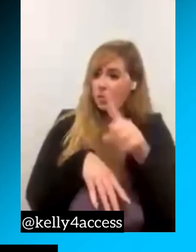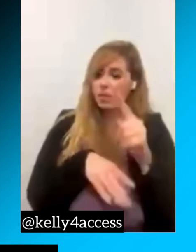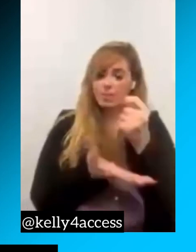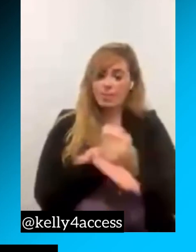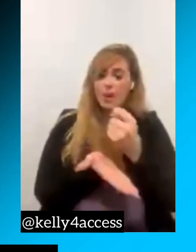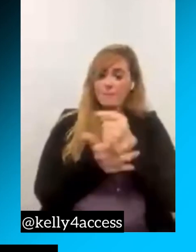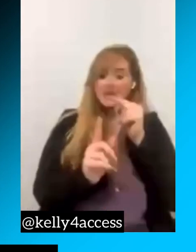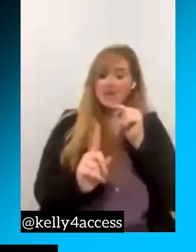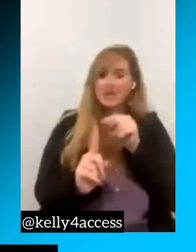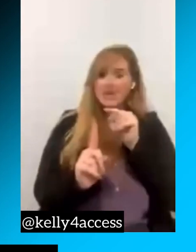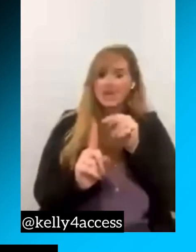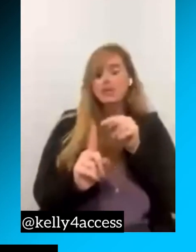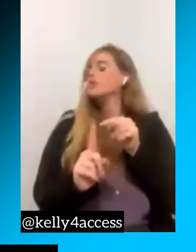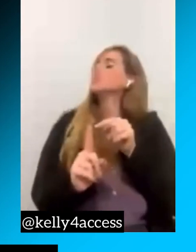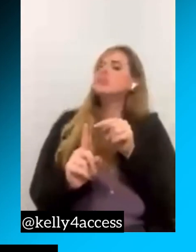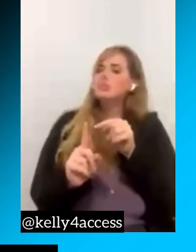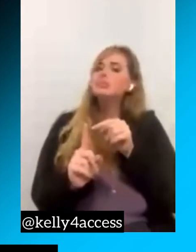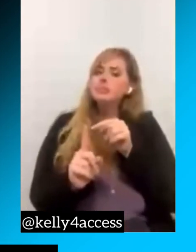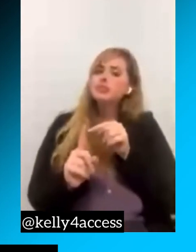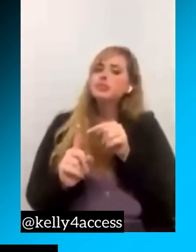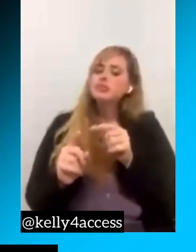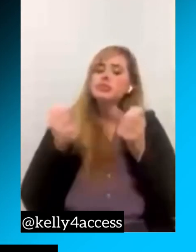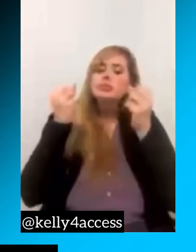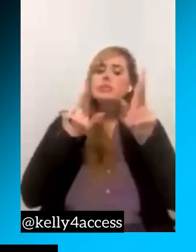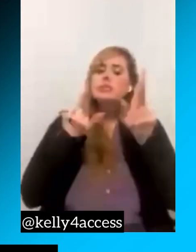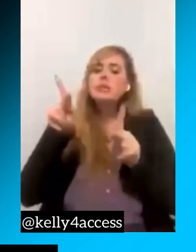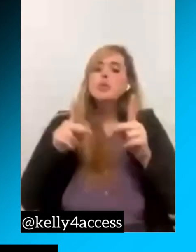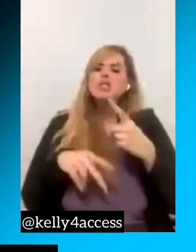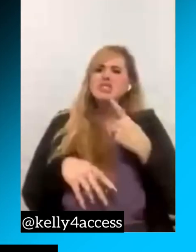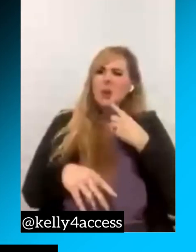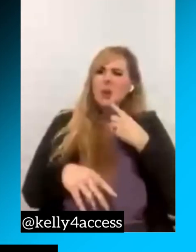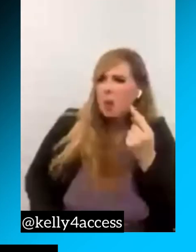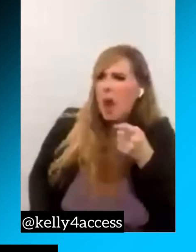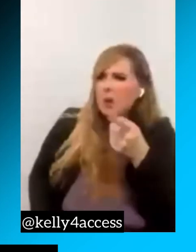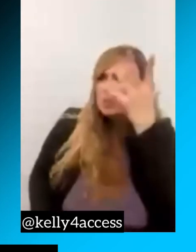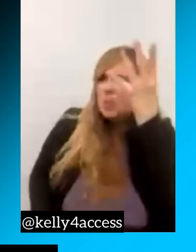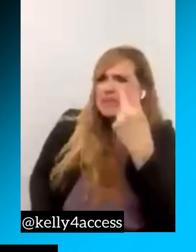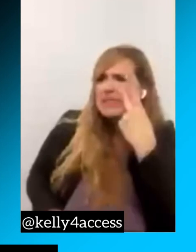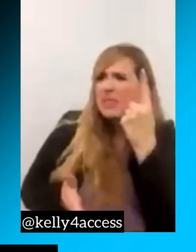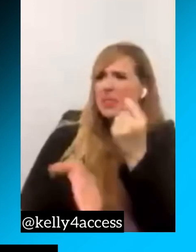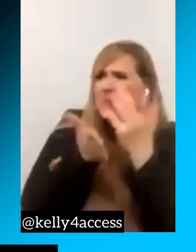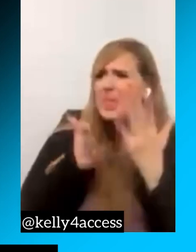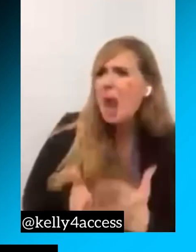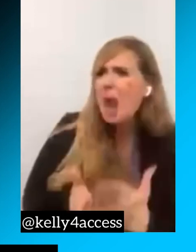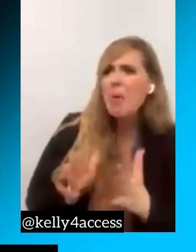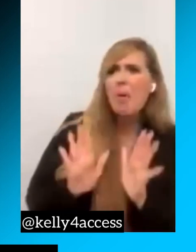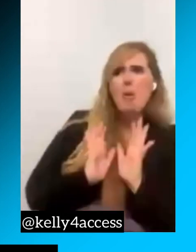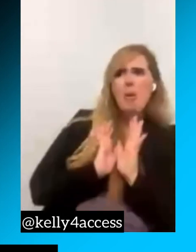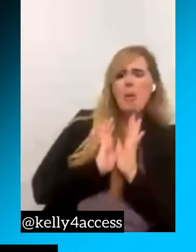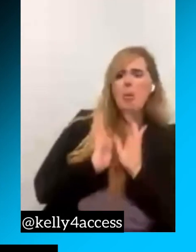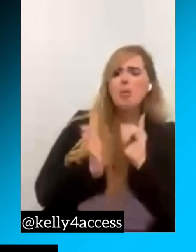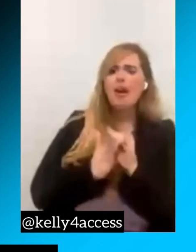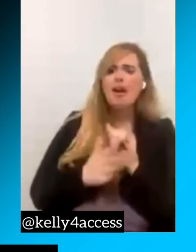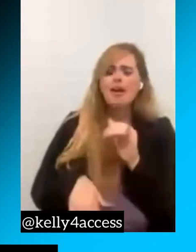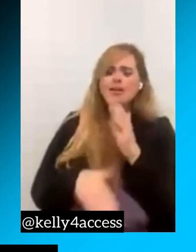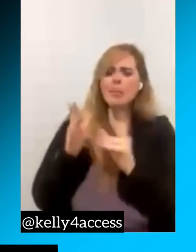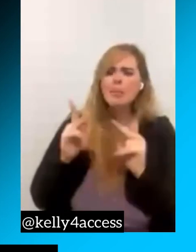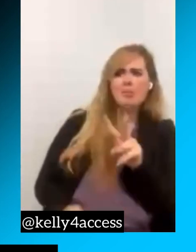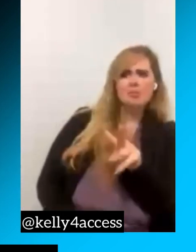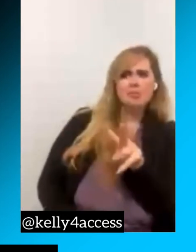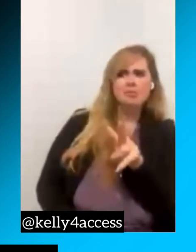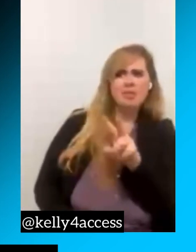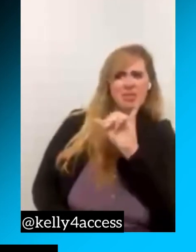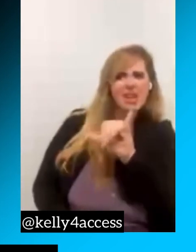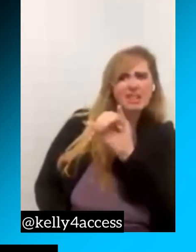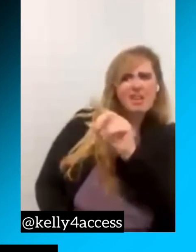that there are so many people are like, what, you're seeing a therapist? Like, it's so odd. And